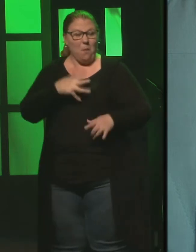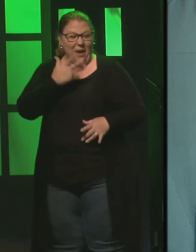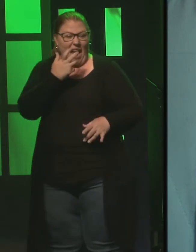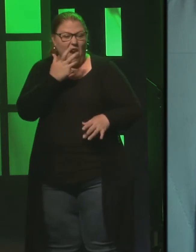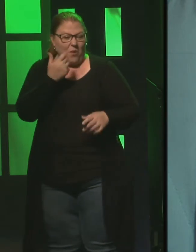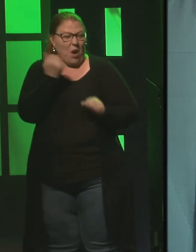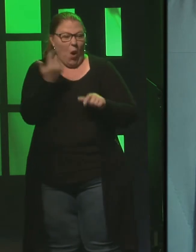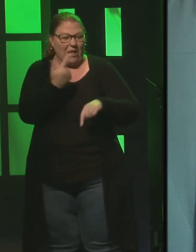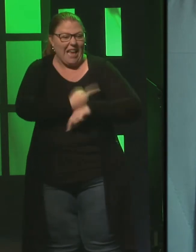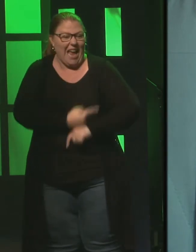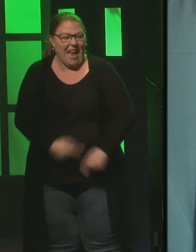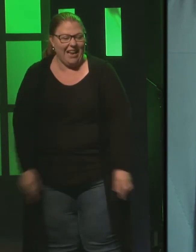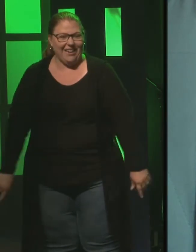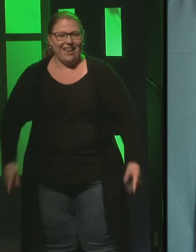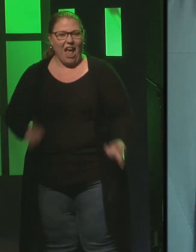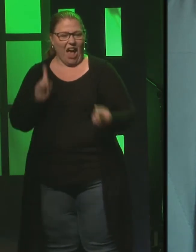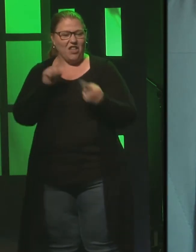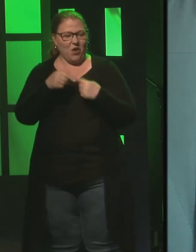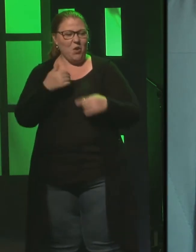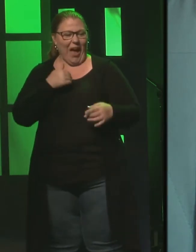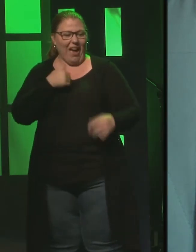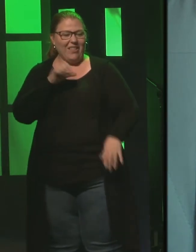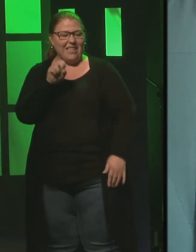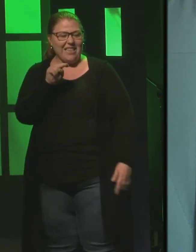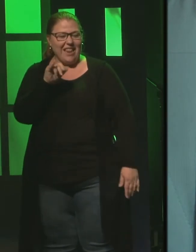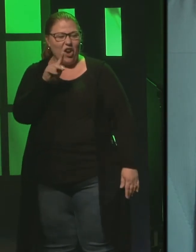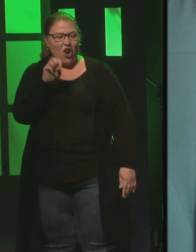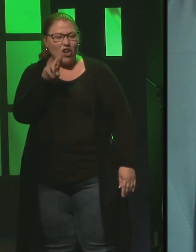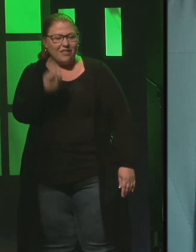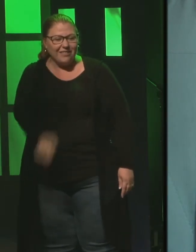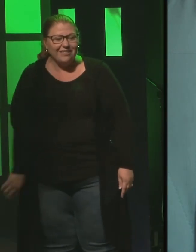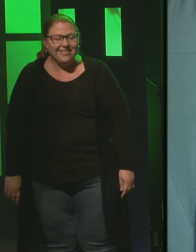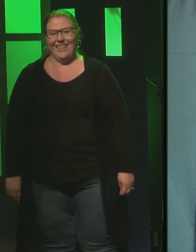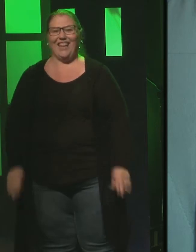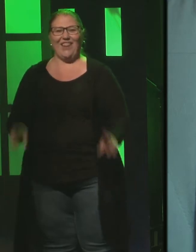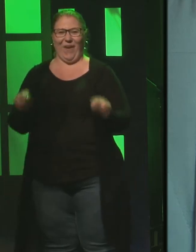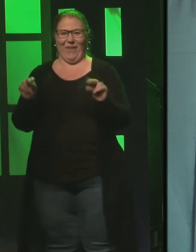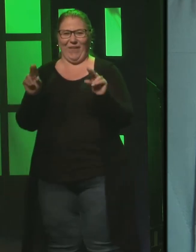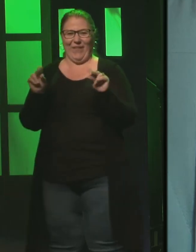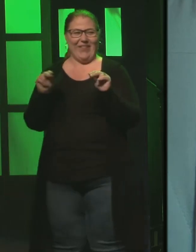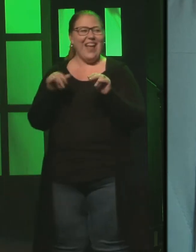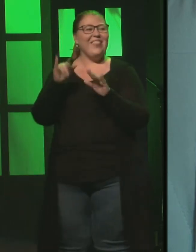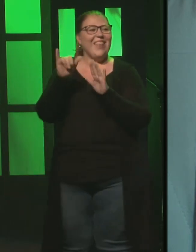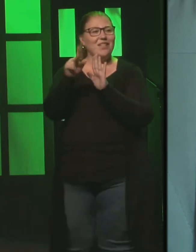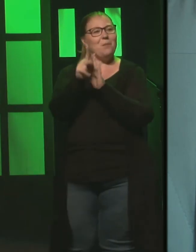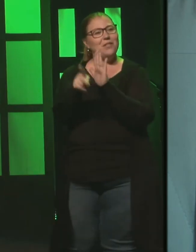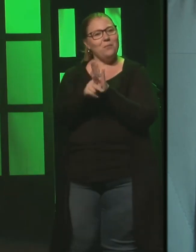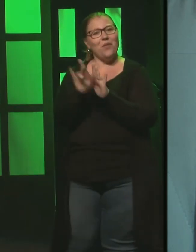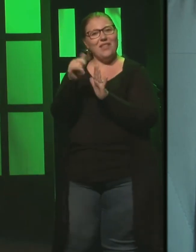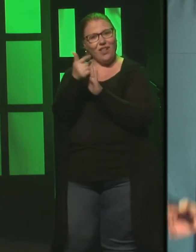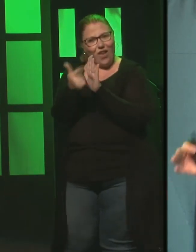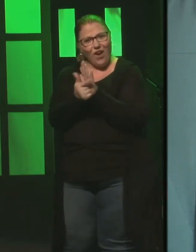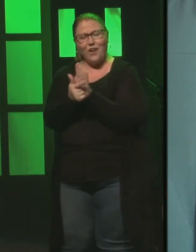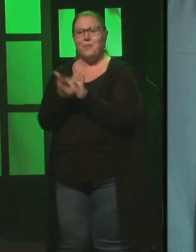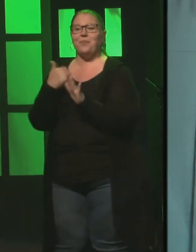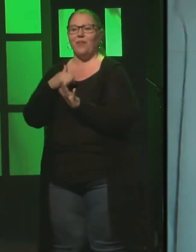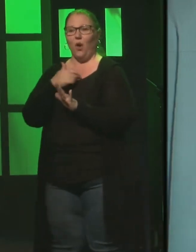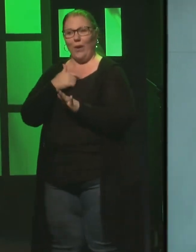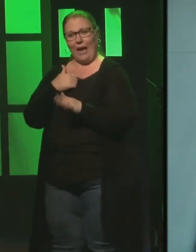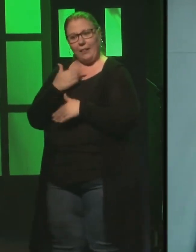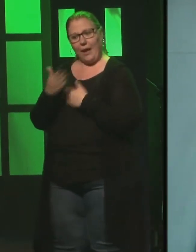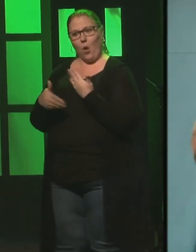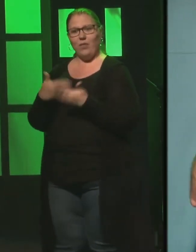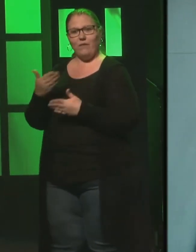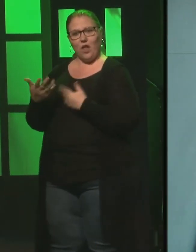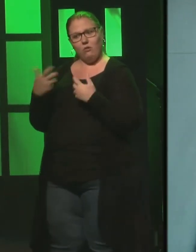day till you have your Snickers. No. It's just a principle. It's a law. We can either go with the flow or